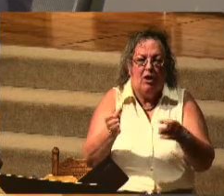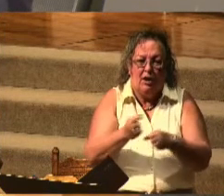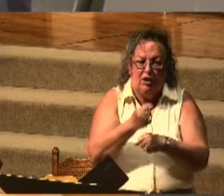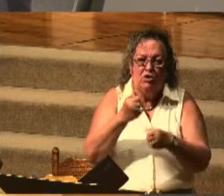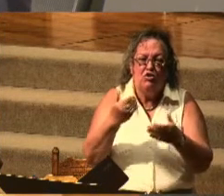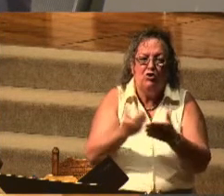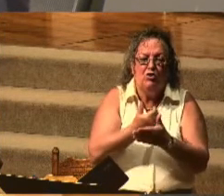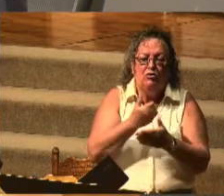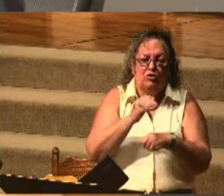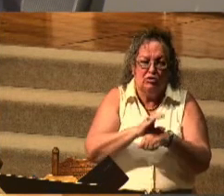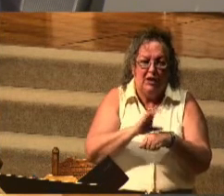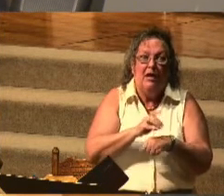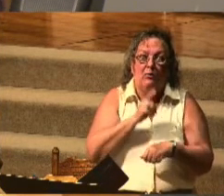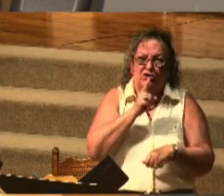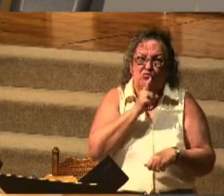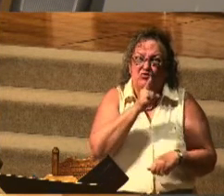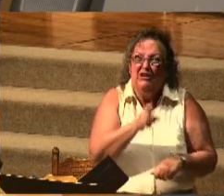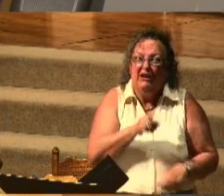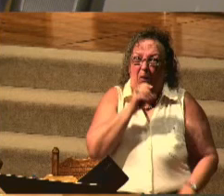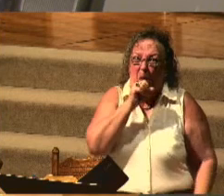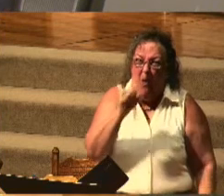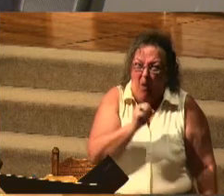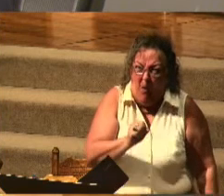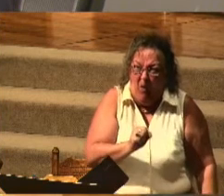I mean an old church.